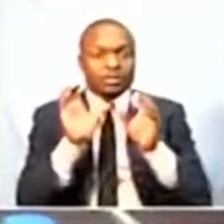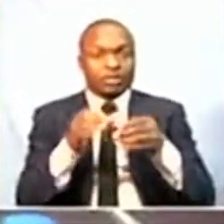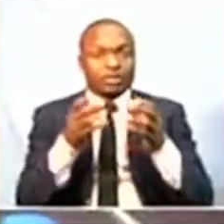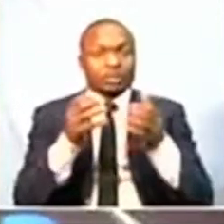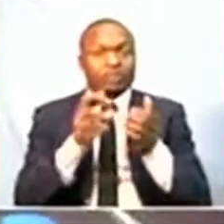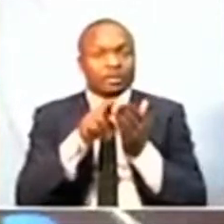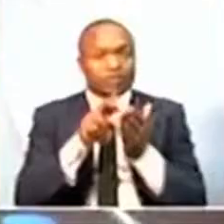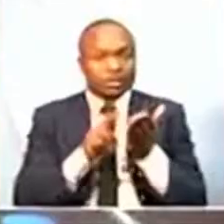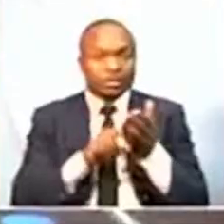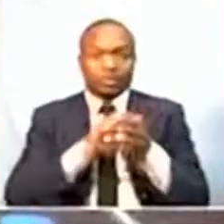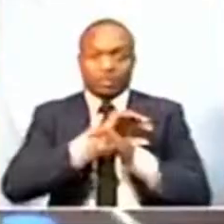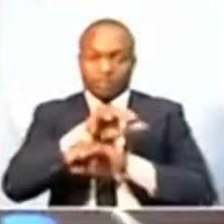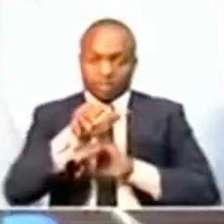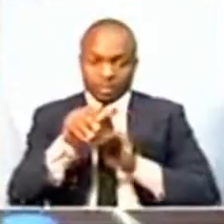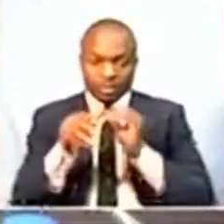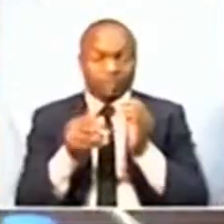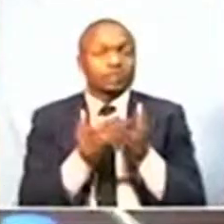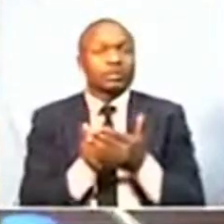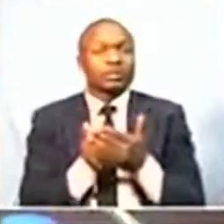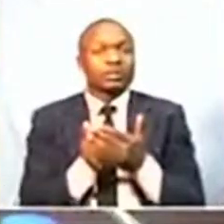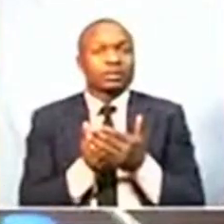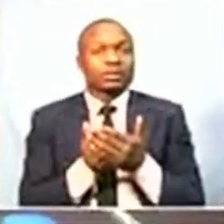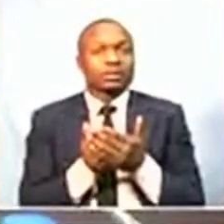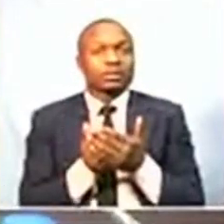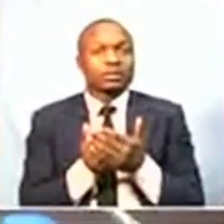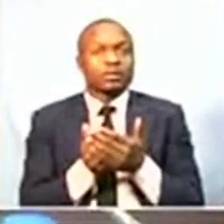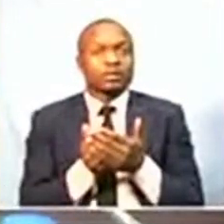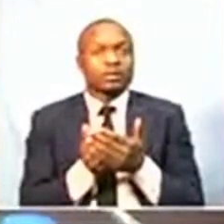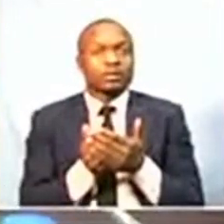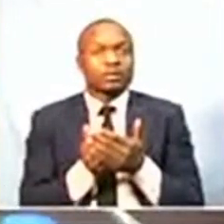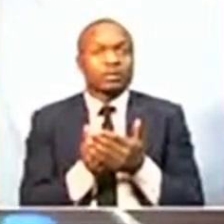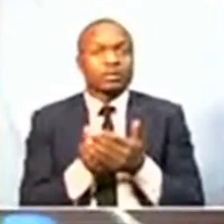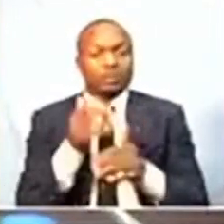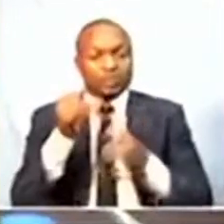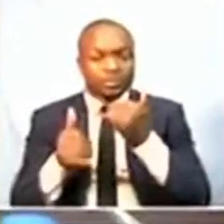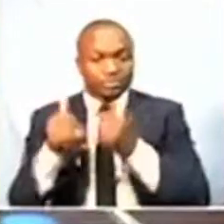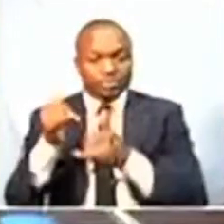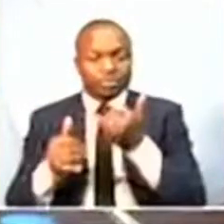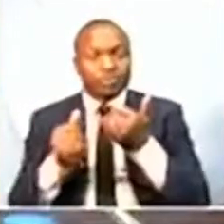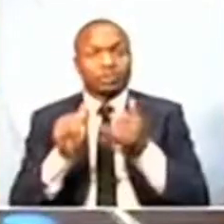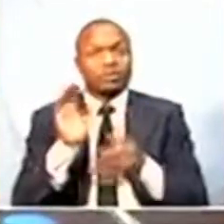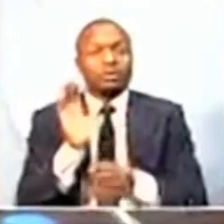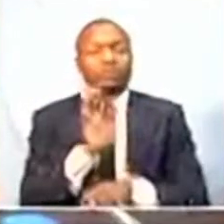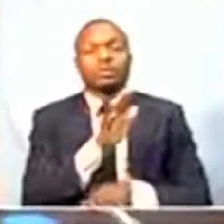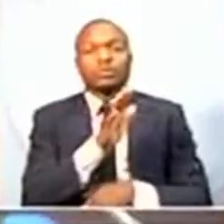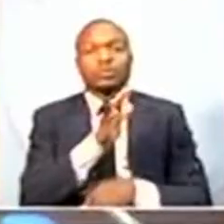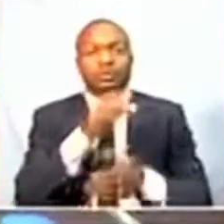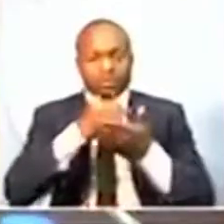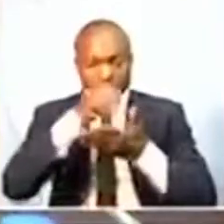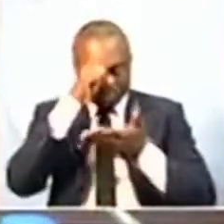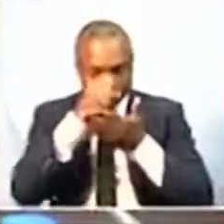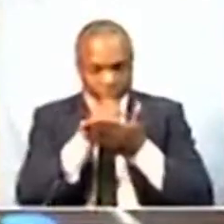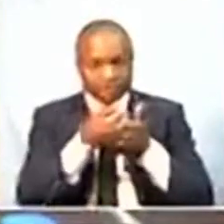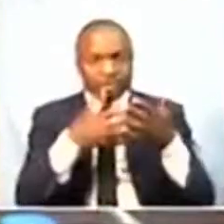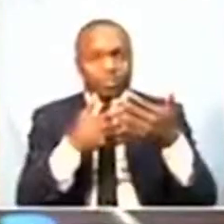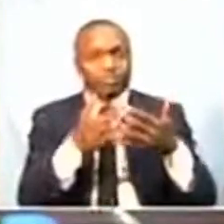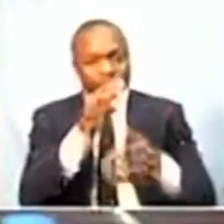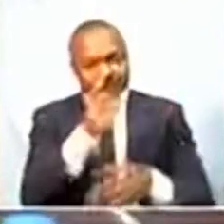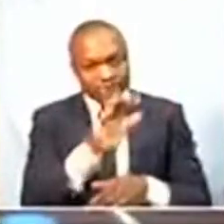that all of them have since completed their studies and documentation is available for